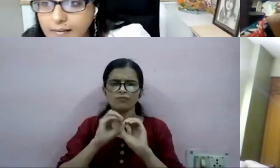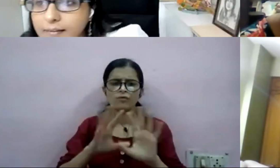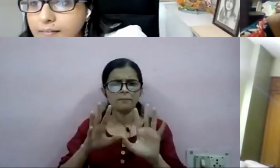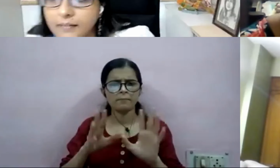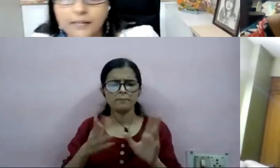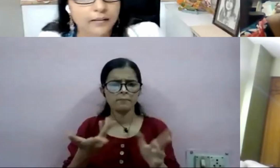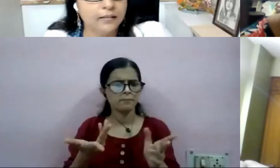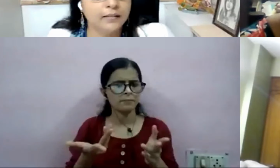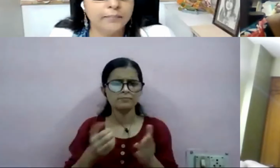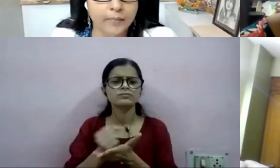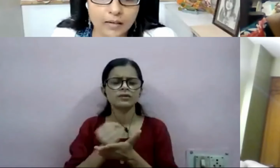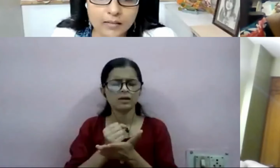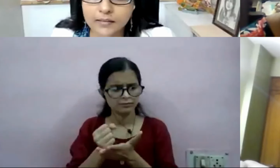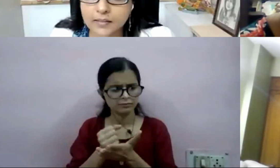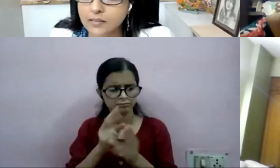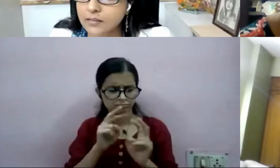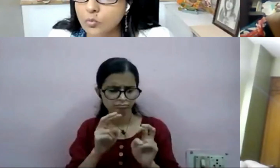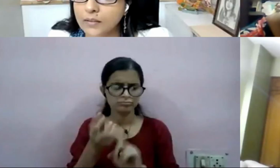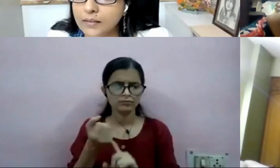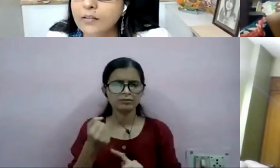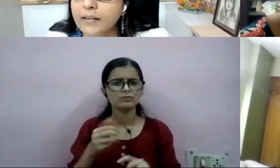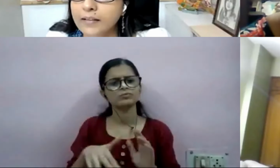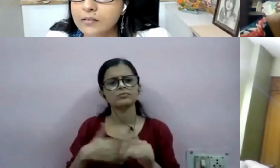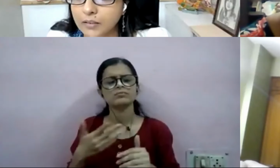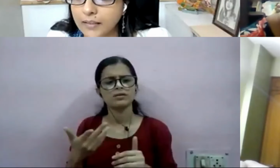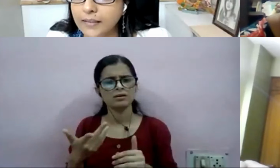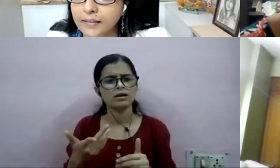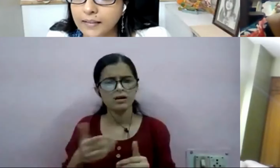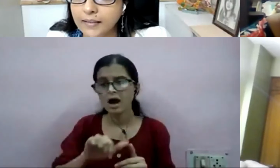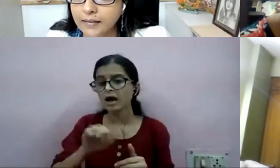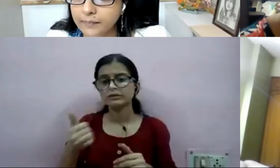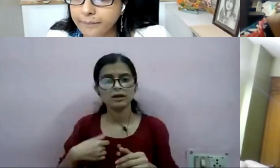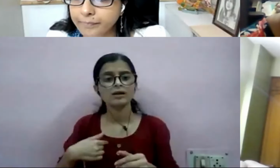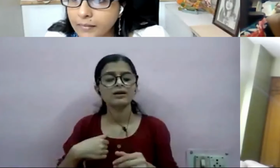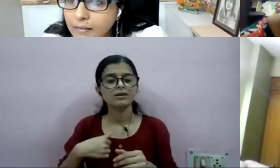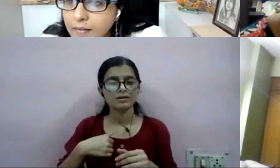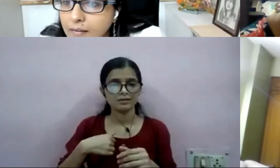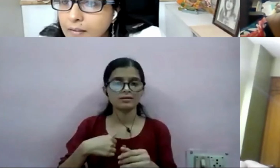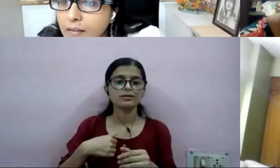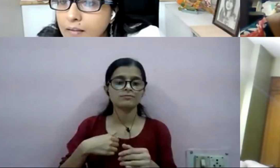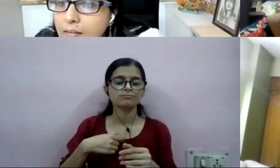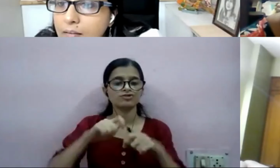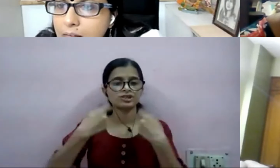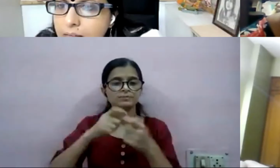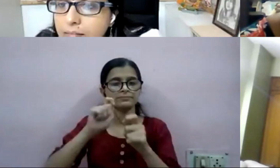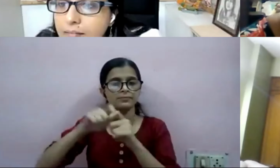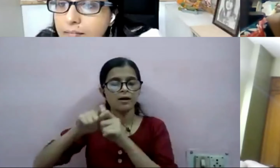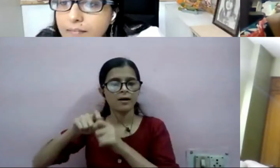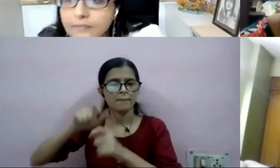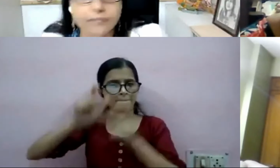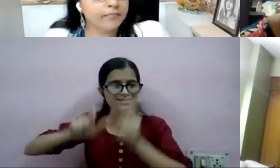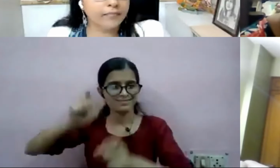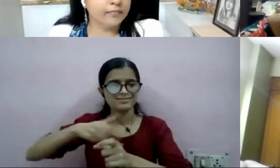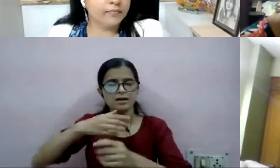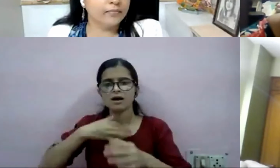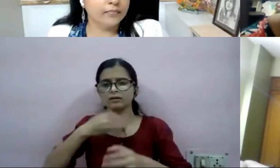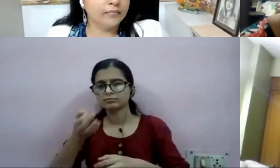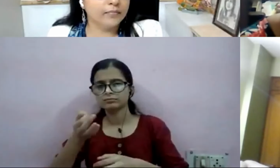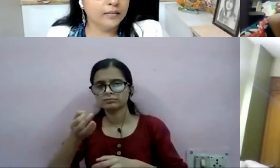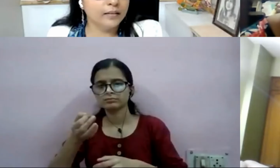try and ask this to other colleagues working in the area. Yeah, I have no clue. I have no